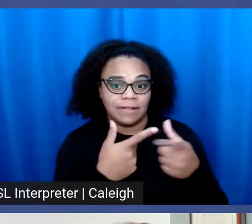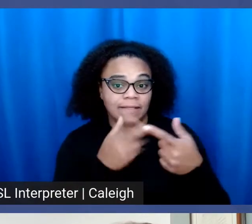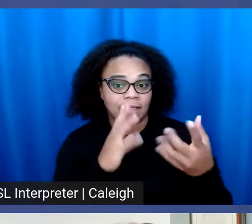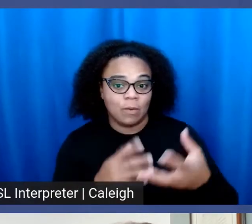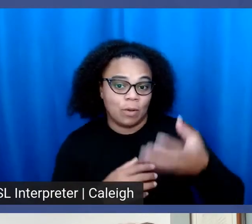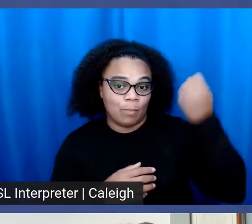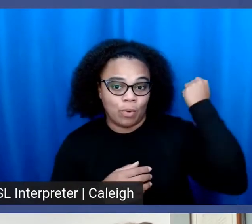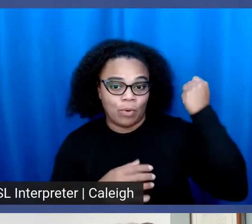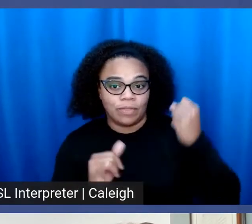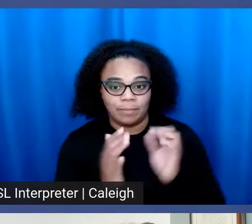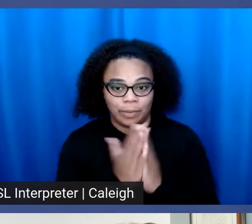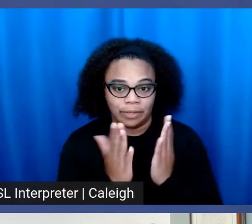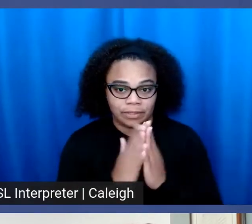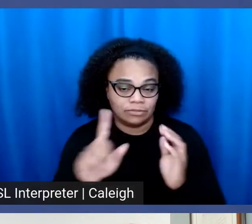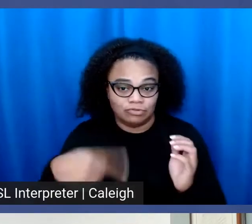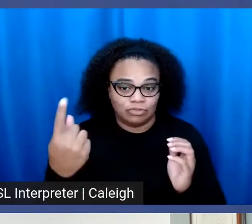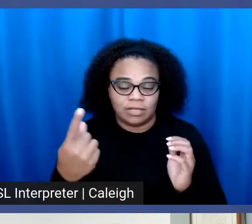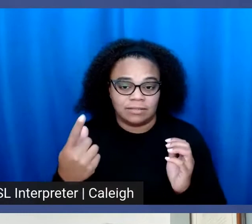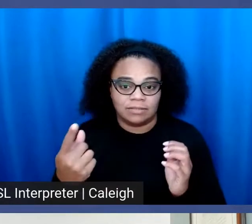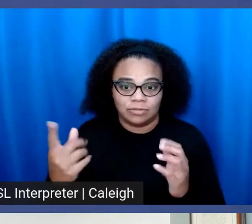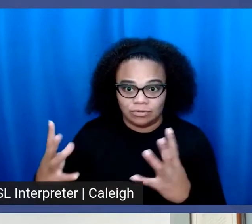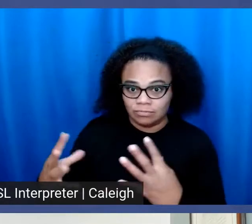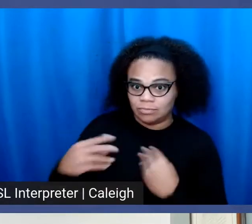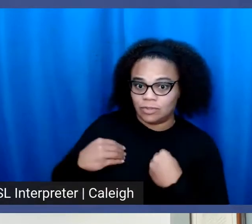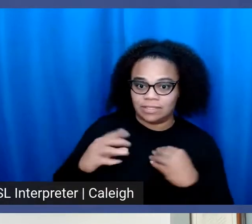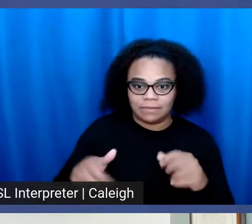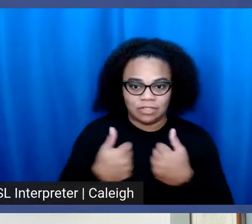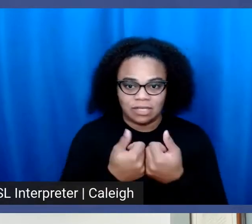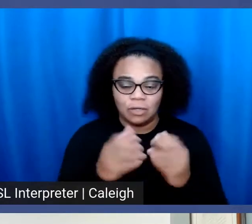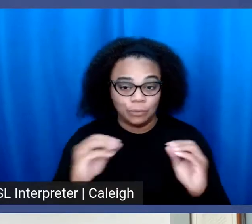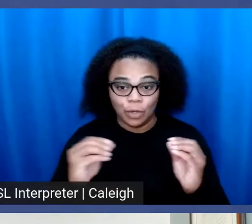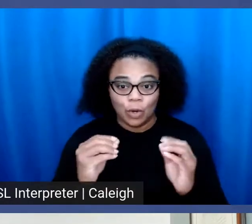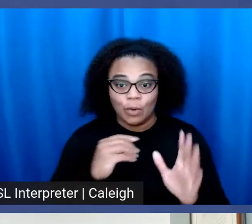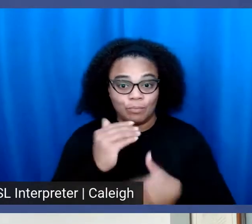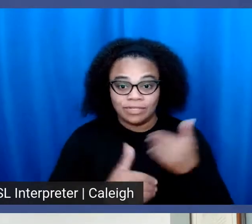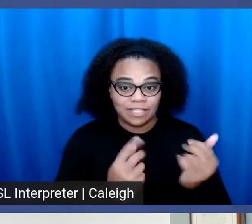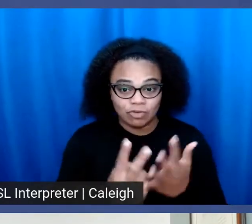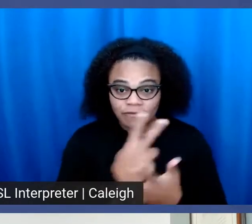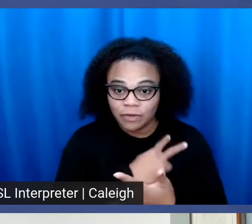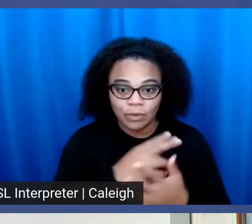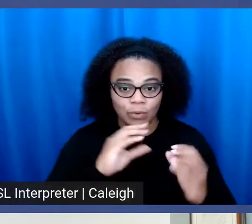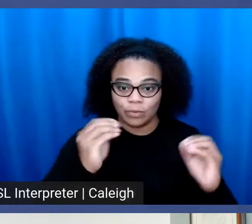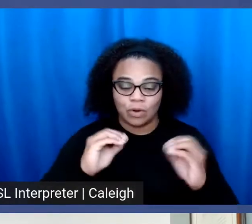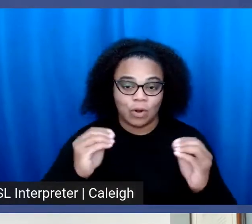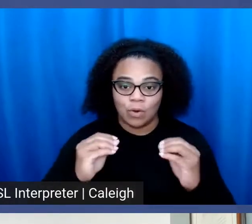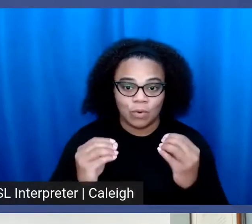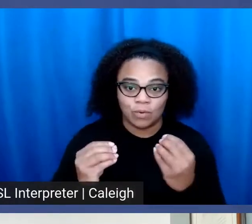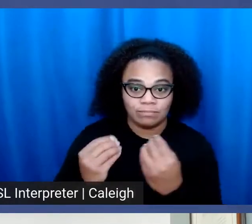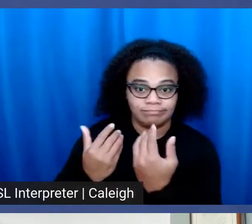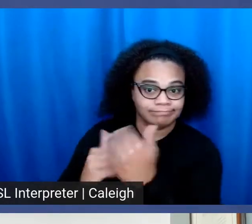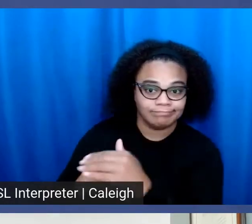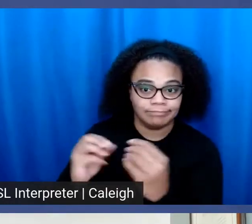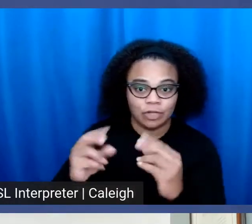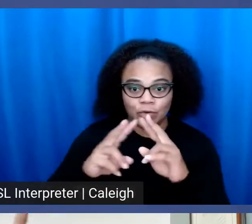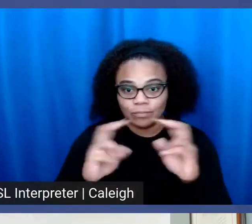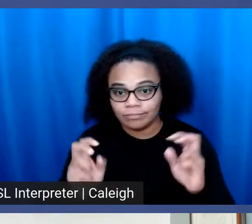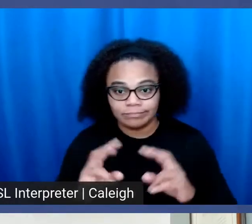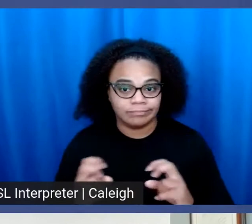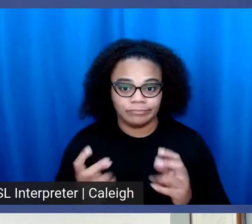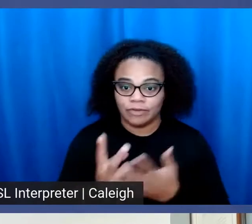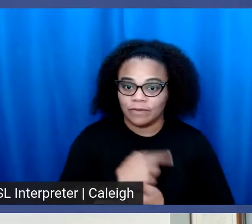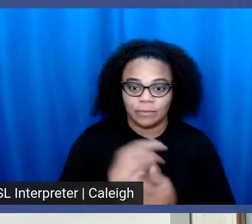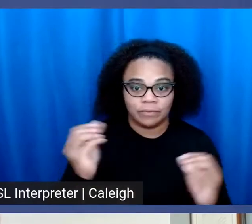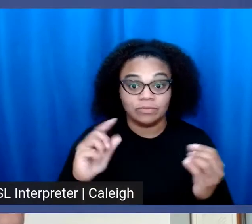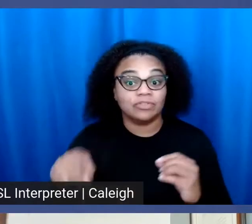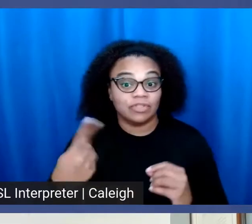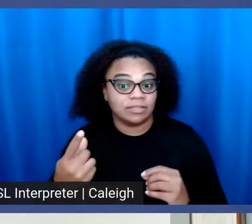of the submission of the challenge, right? So there's no procedural review, there's no gatekeeping, there's no assessment. It's just a standard mechanical, this